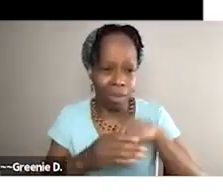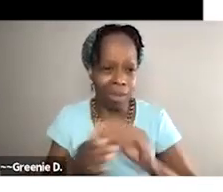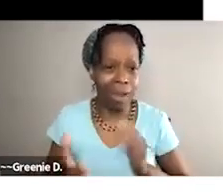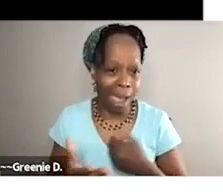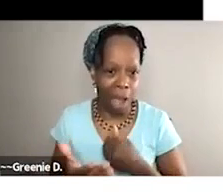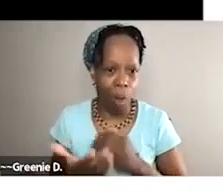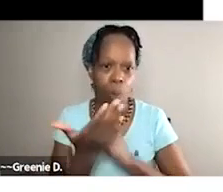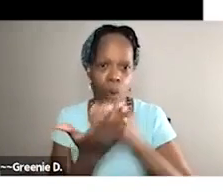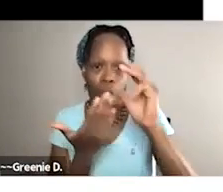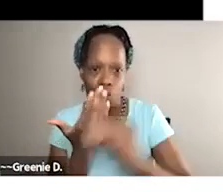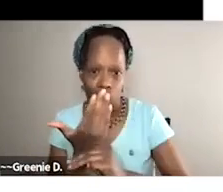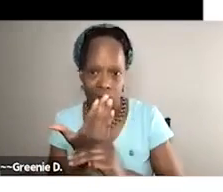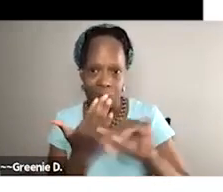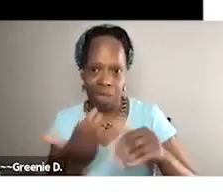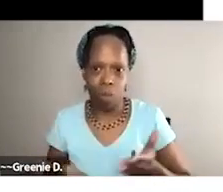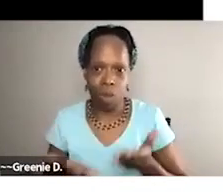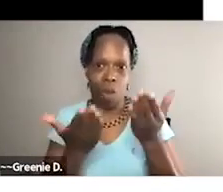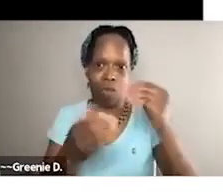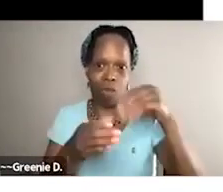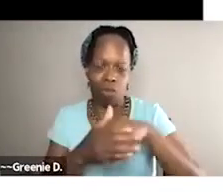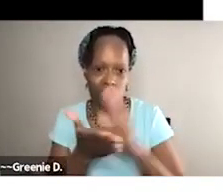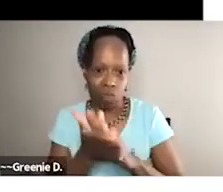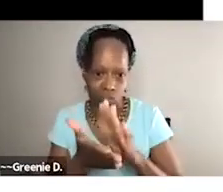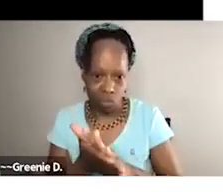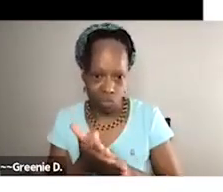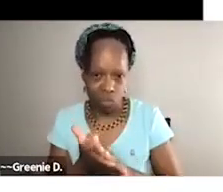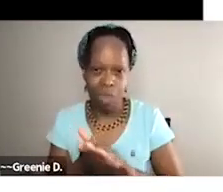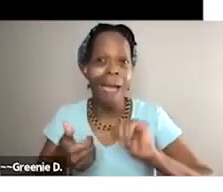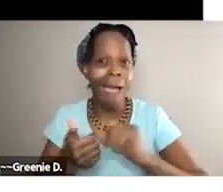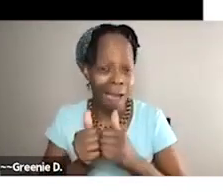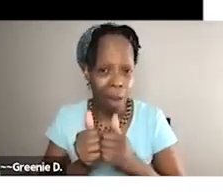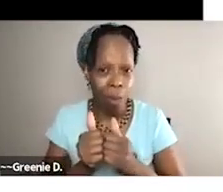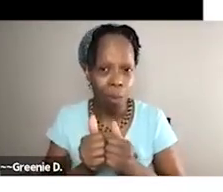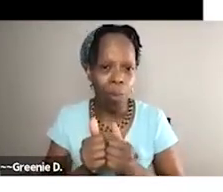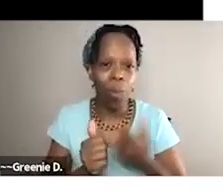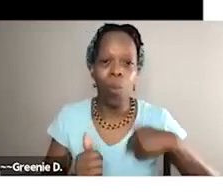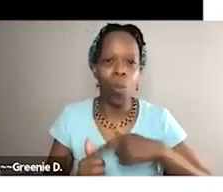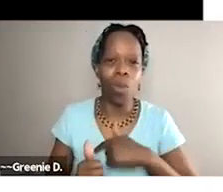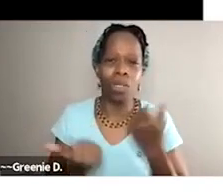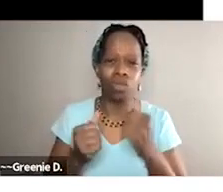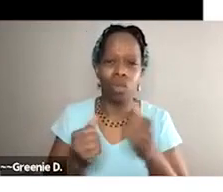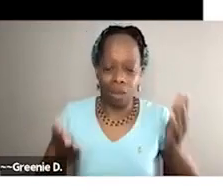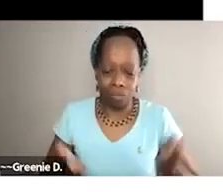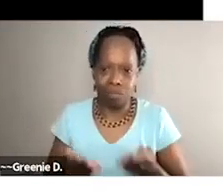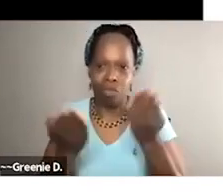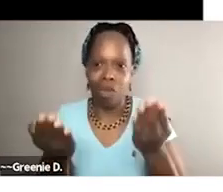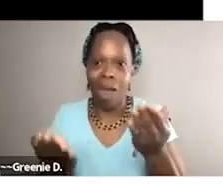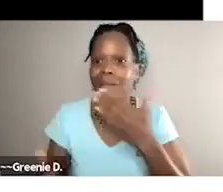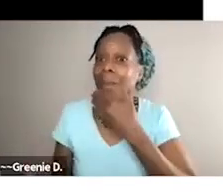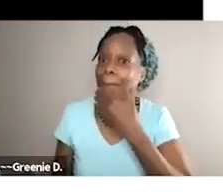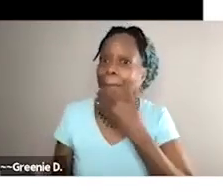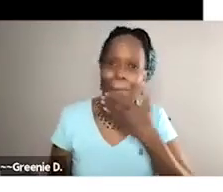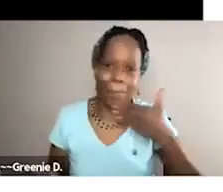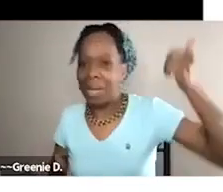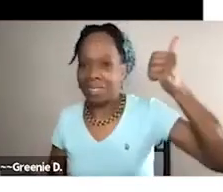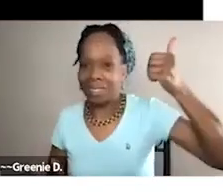offer in schools? And it's about putting forward the best literature, putting forward, you know, the best evidence on